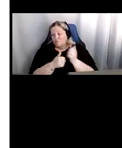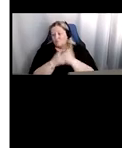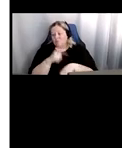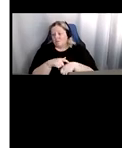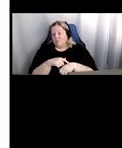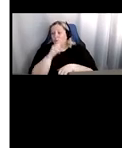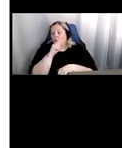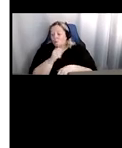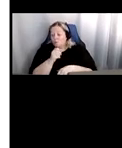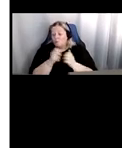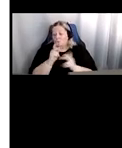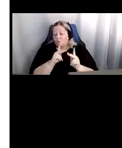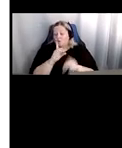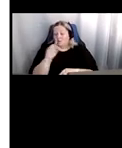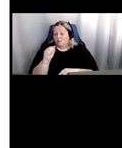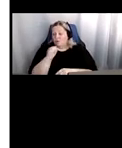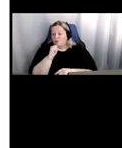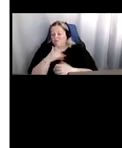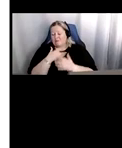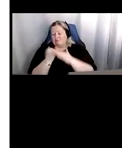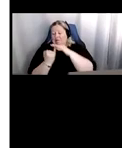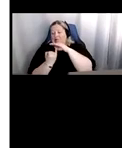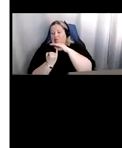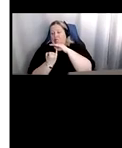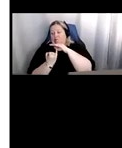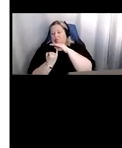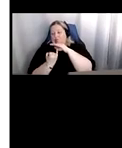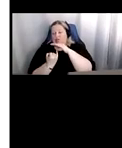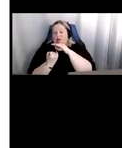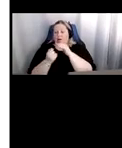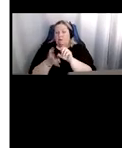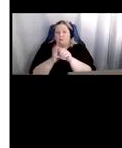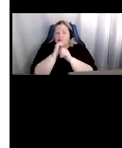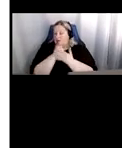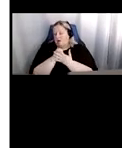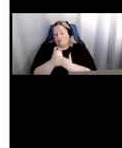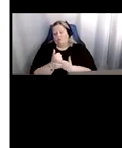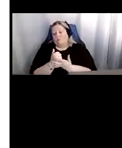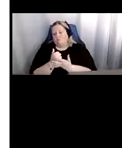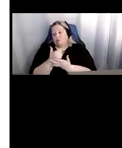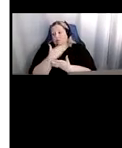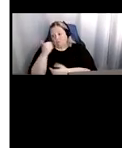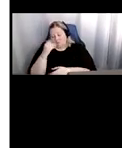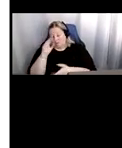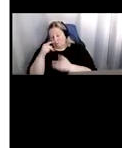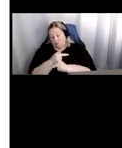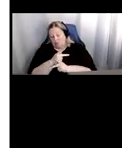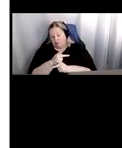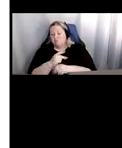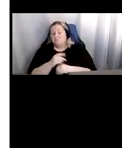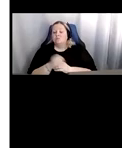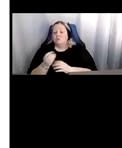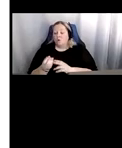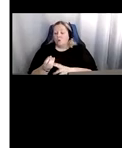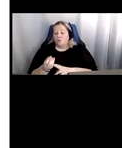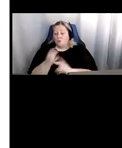with disabilities are already somewhat isolated. And so the pandemic has not helped that at all. And so the